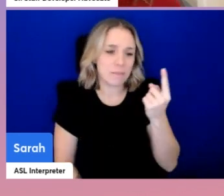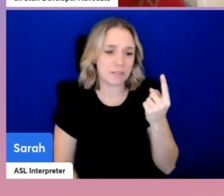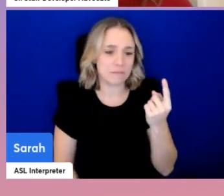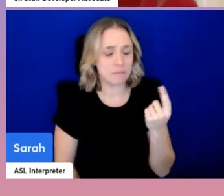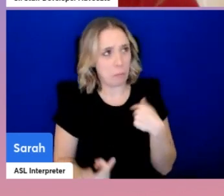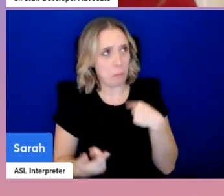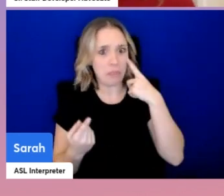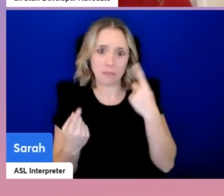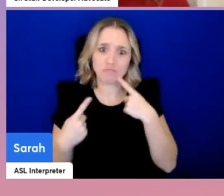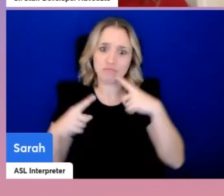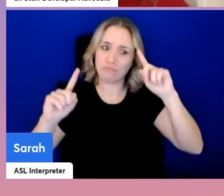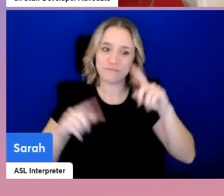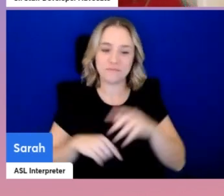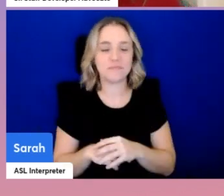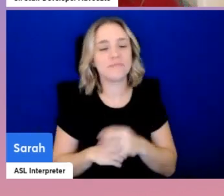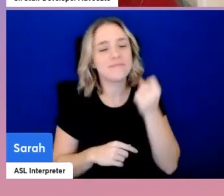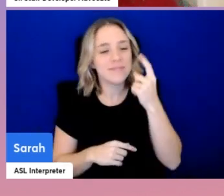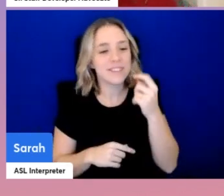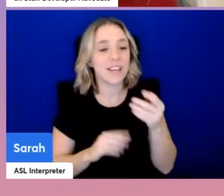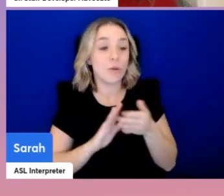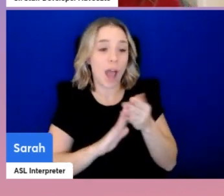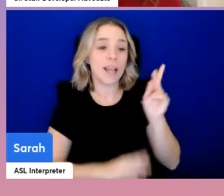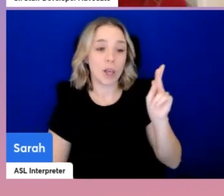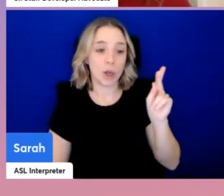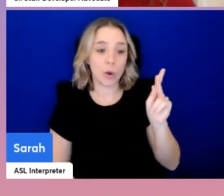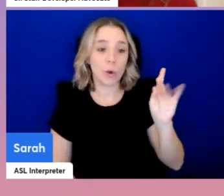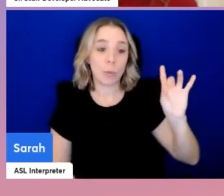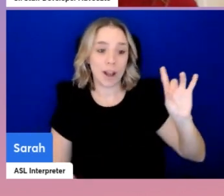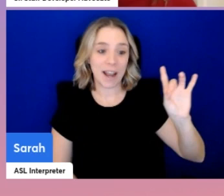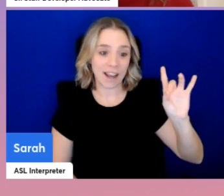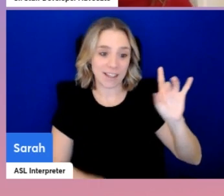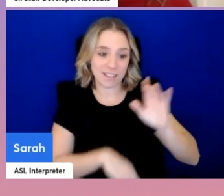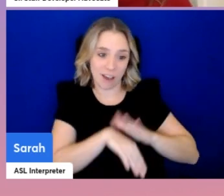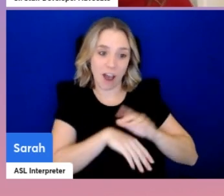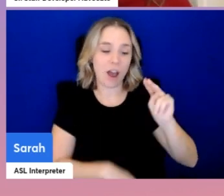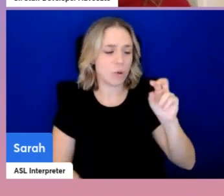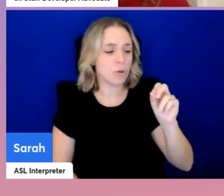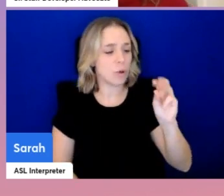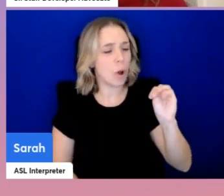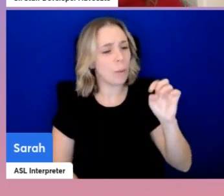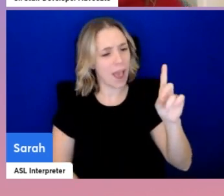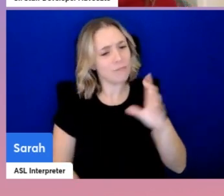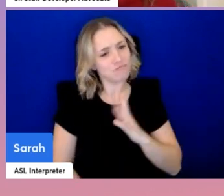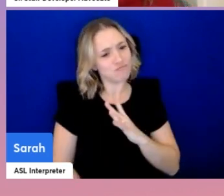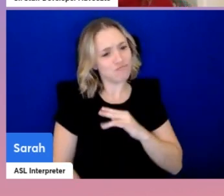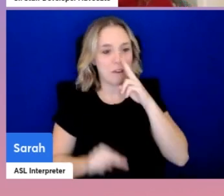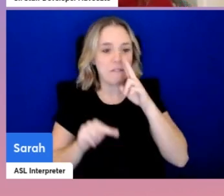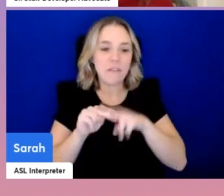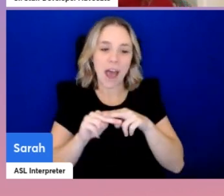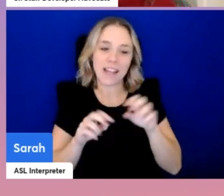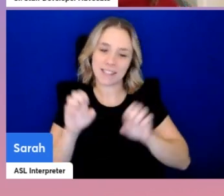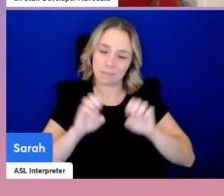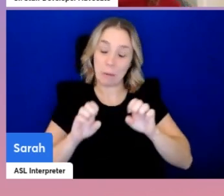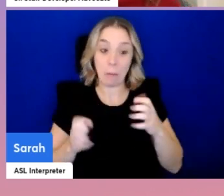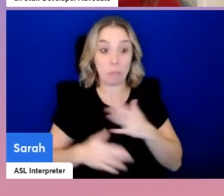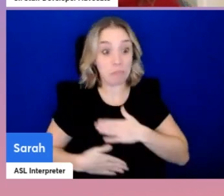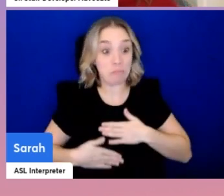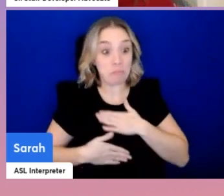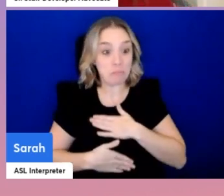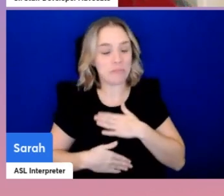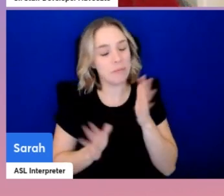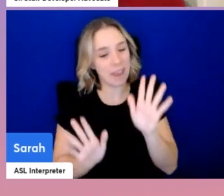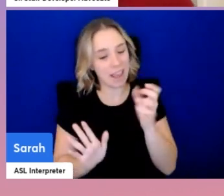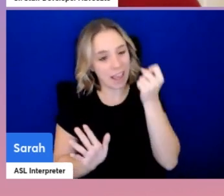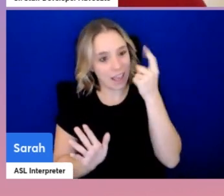accomplished that. Running Kubernetes on Nomad was a fun little experiment, and I'm super glad that I did it. Mind you, it took way longer to get this up